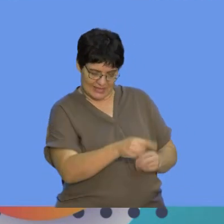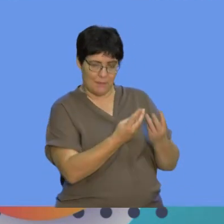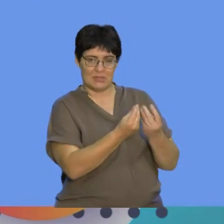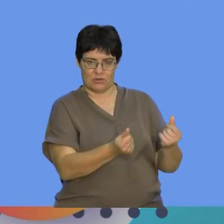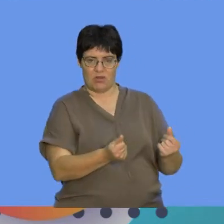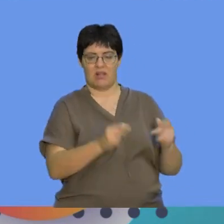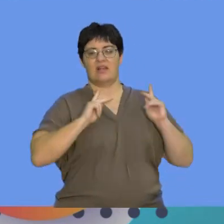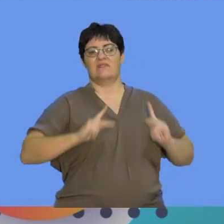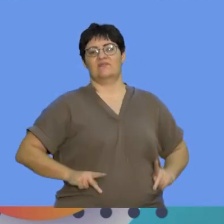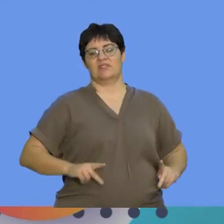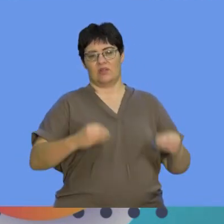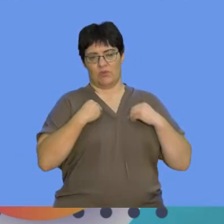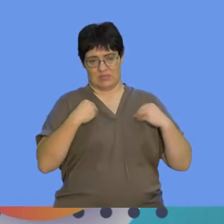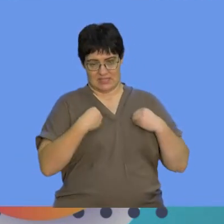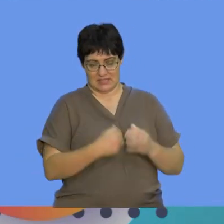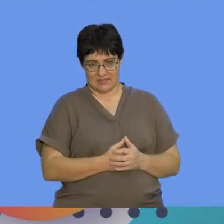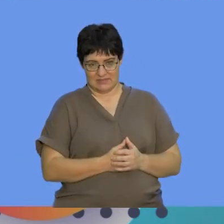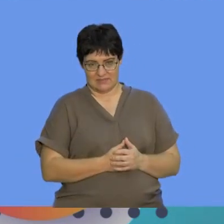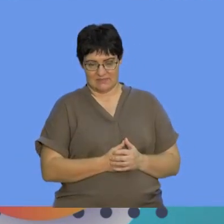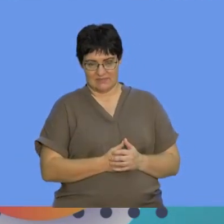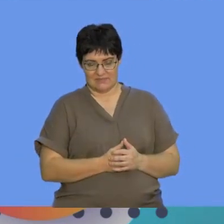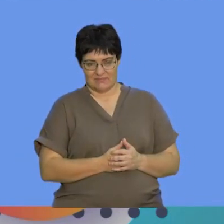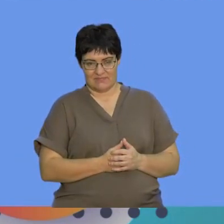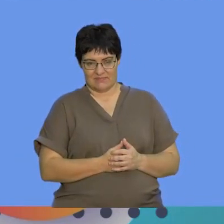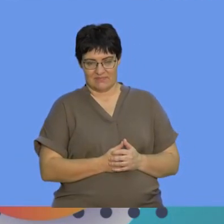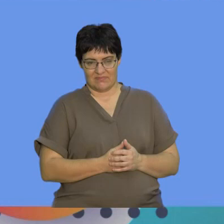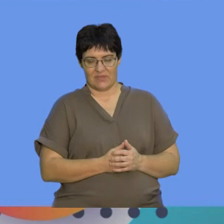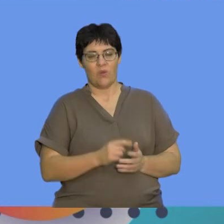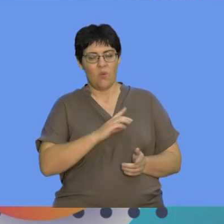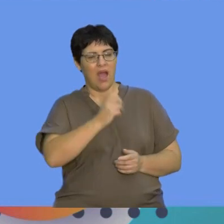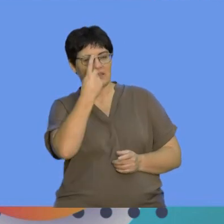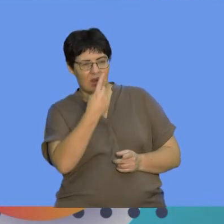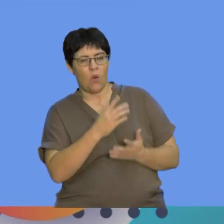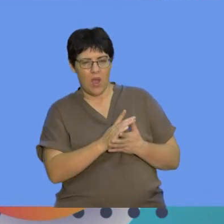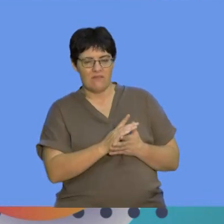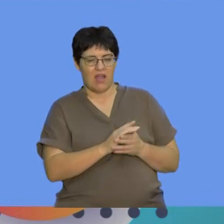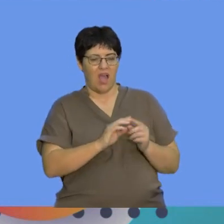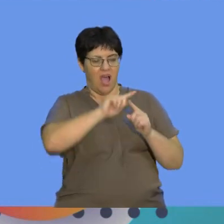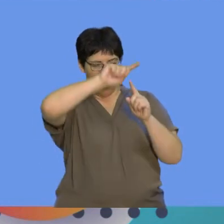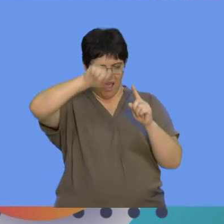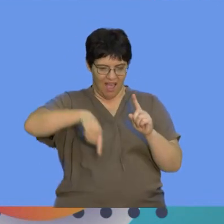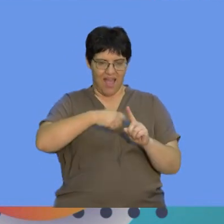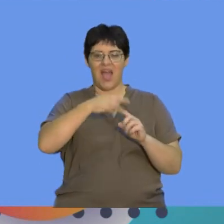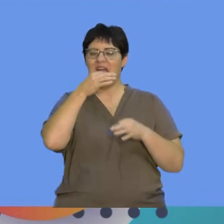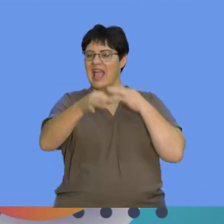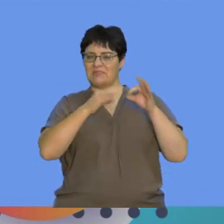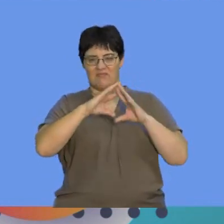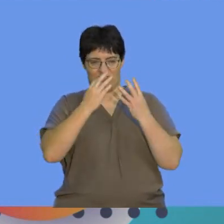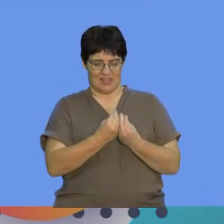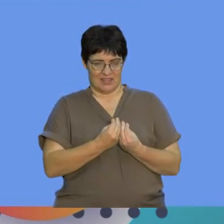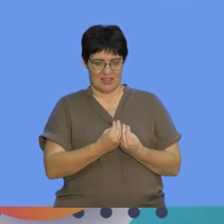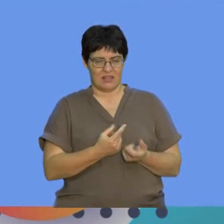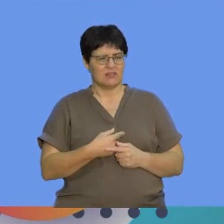material. Having said that, I think it makes a lot of sense because we've gone full circle now, because we've asked ourselves the big question to say,